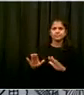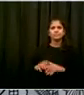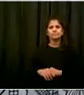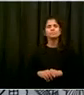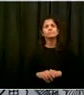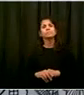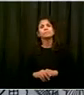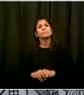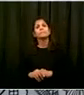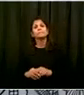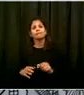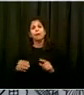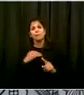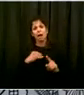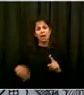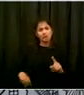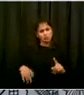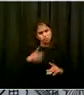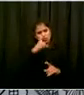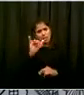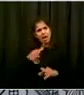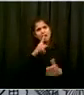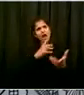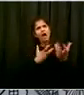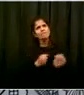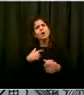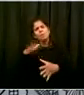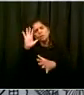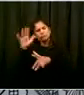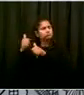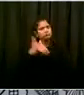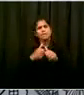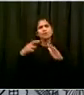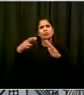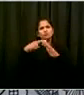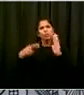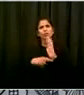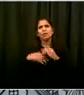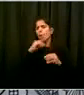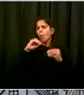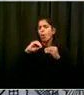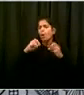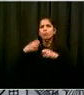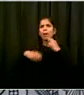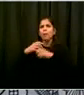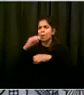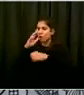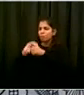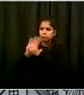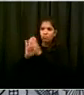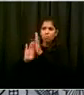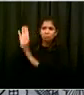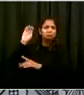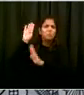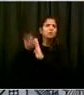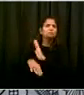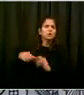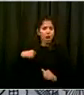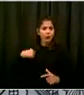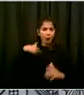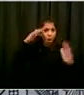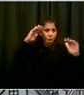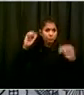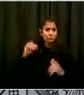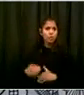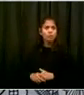there a particular plan for, you know, enforcement of, I know you spoke to it with respect to protests, but what about with respect to houses